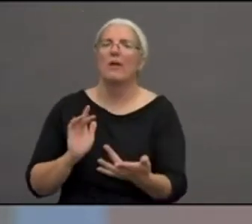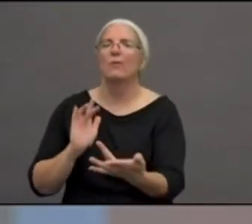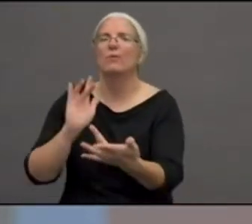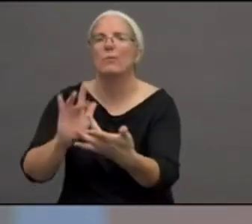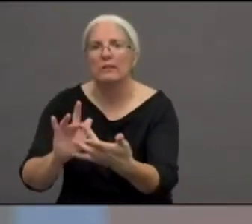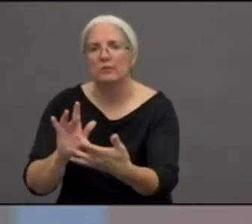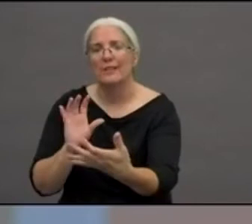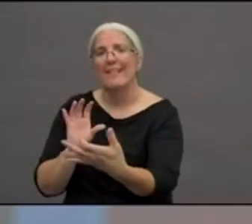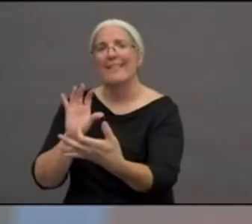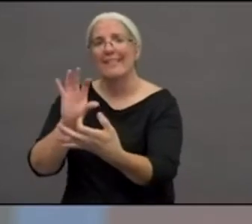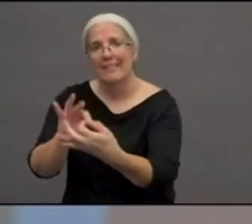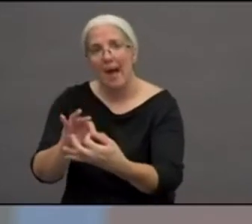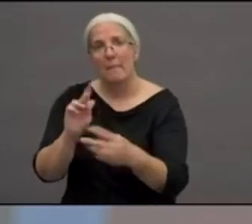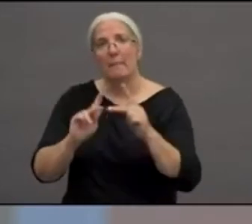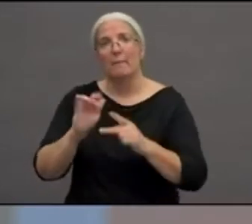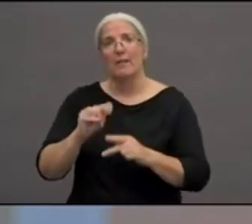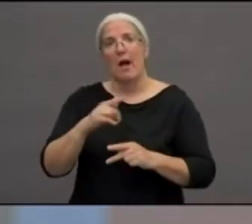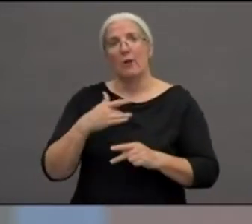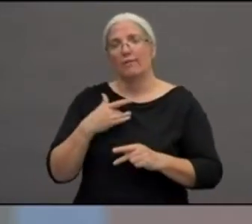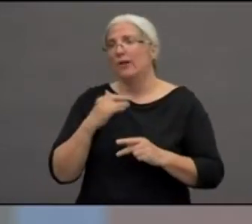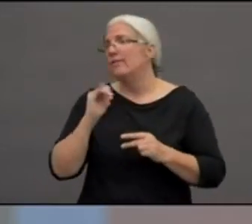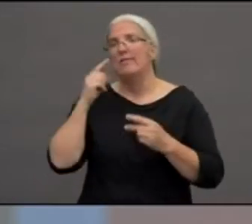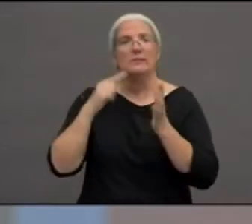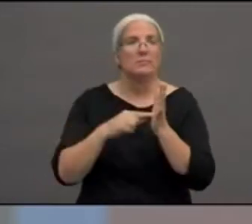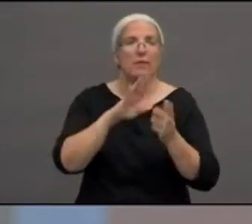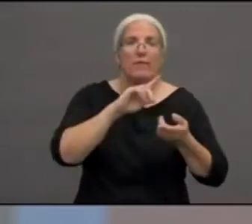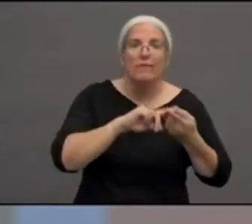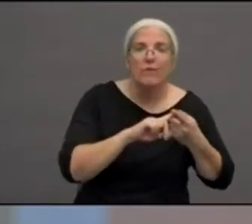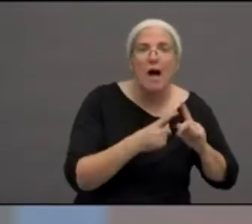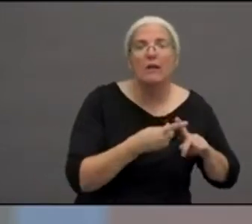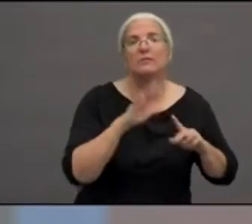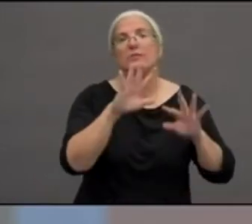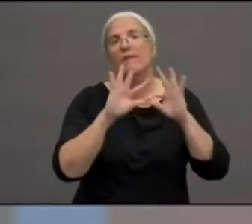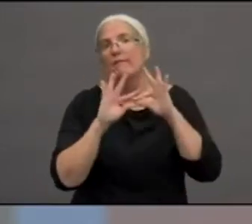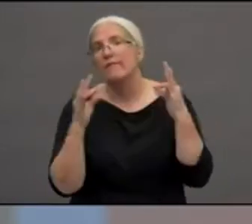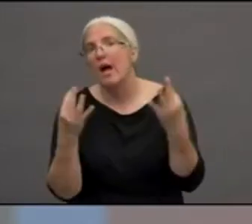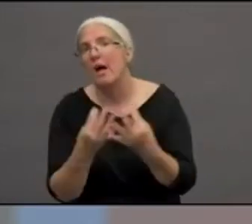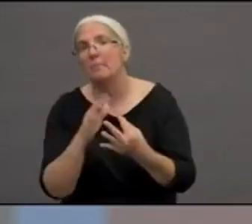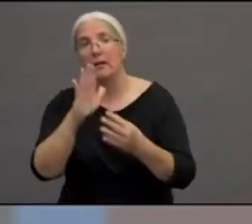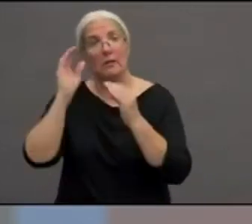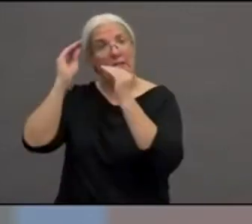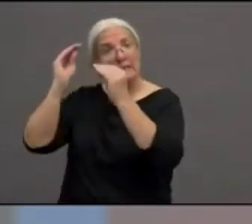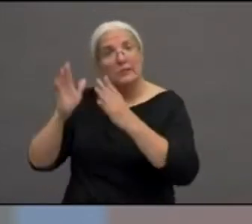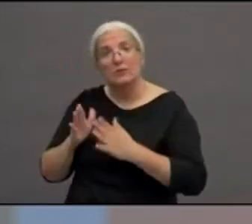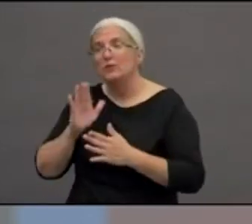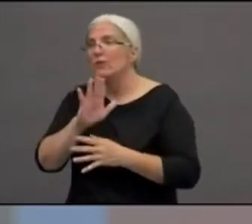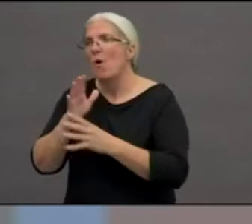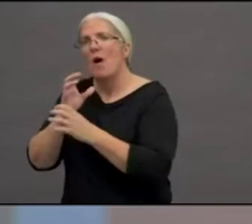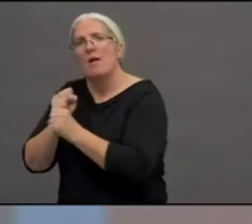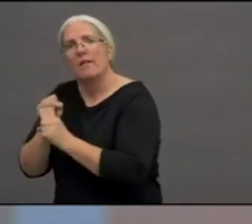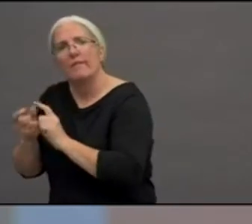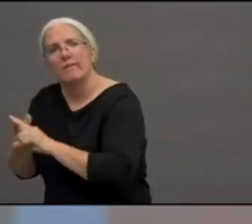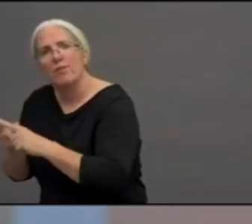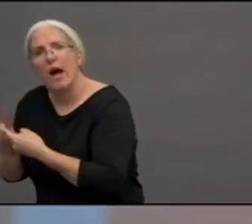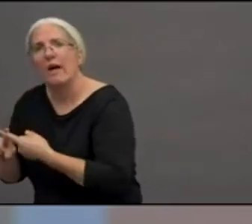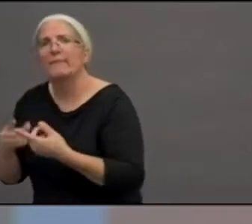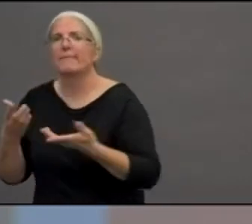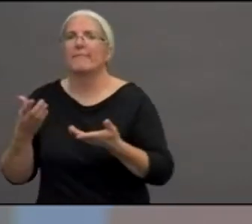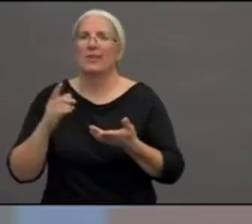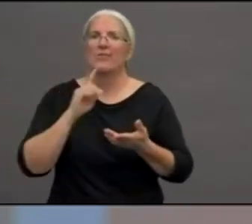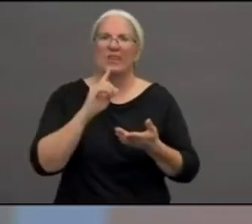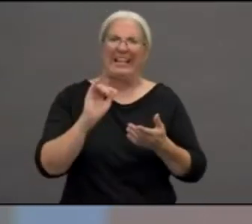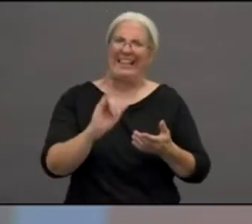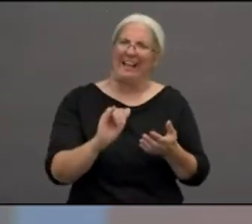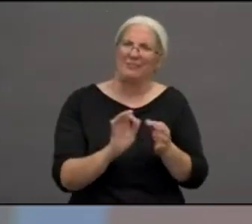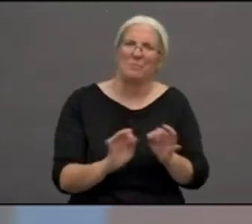to your peers, your friends, your family, a trusted teacher, a mentor, is really important in being